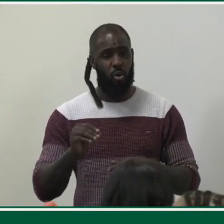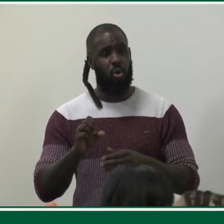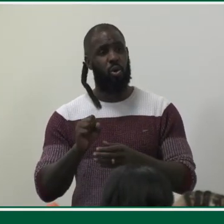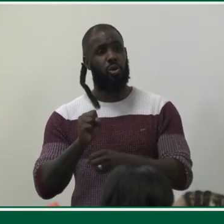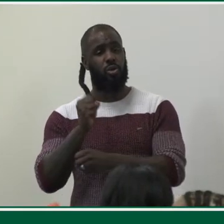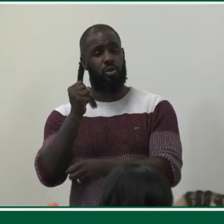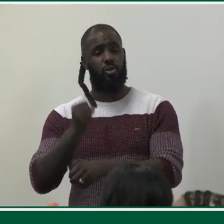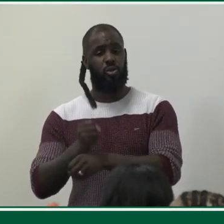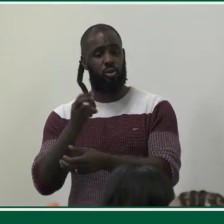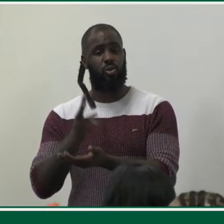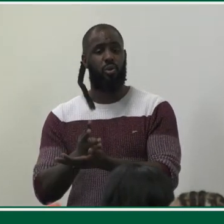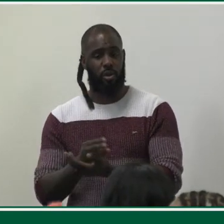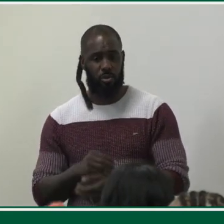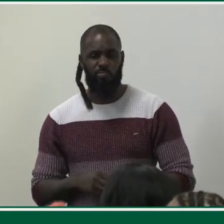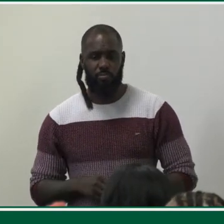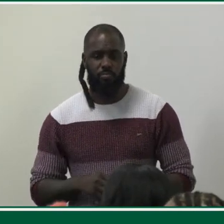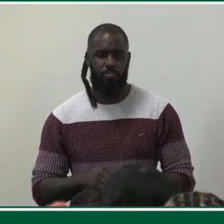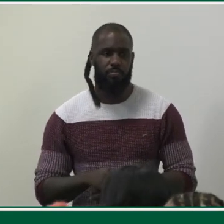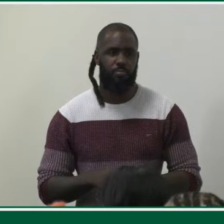them. So.